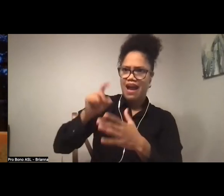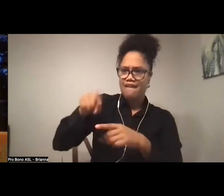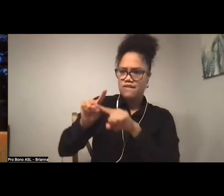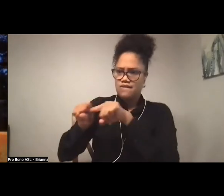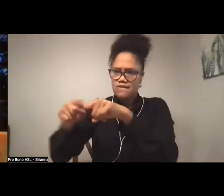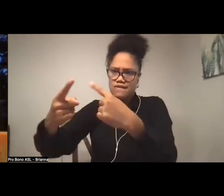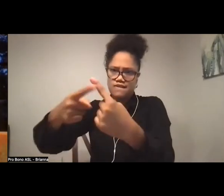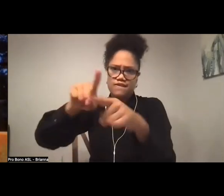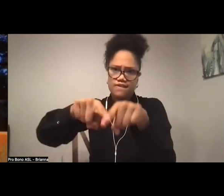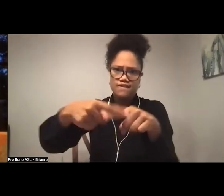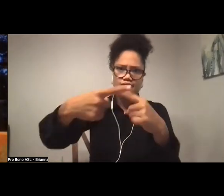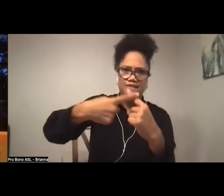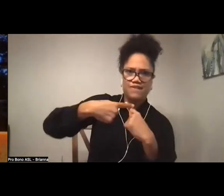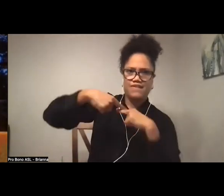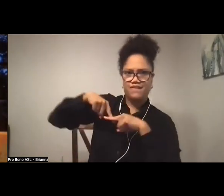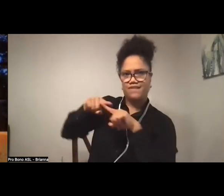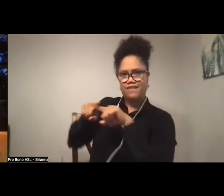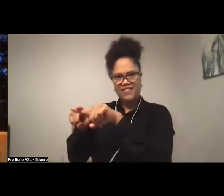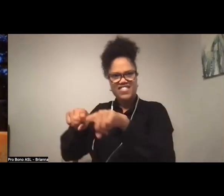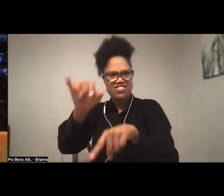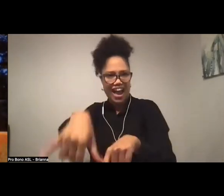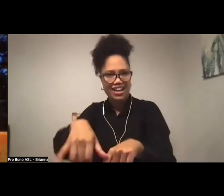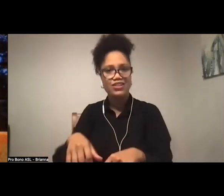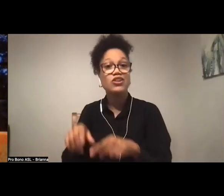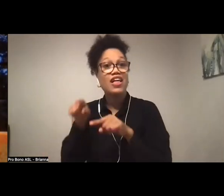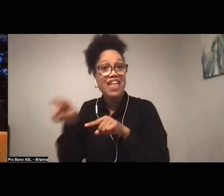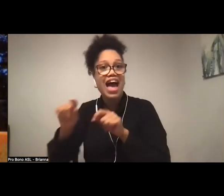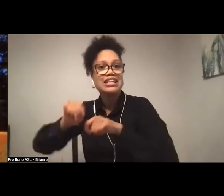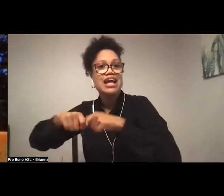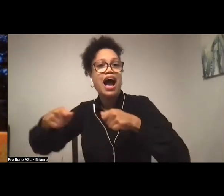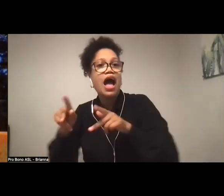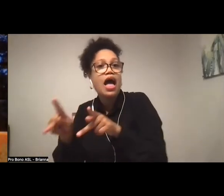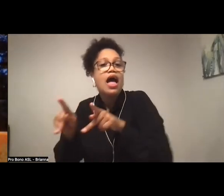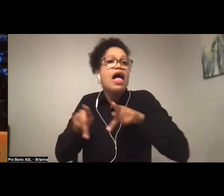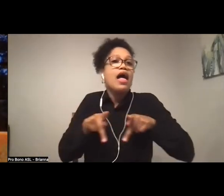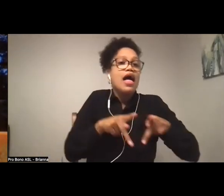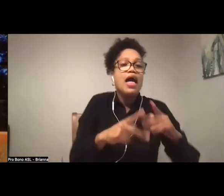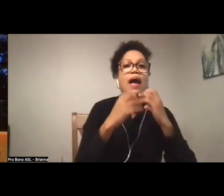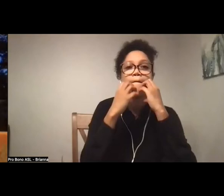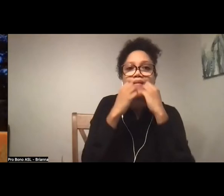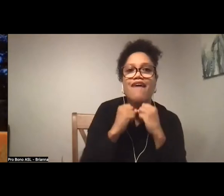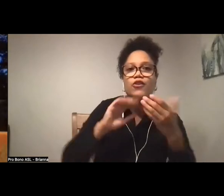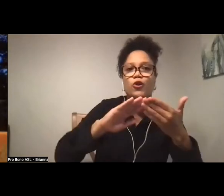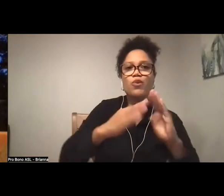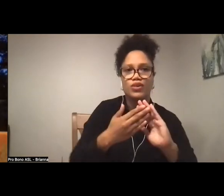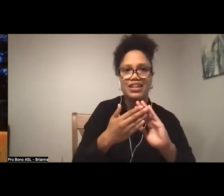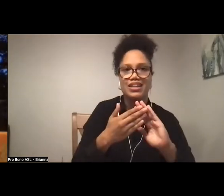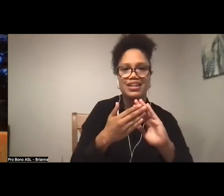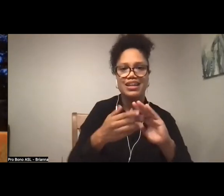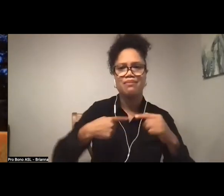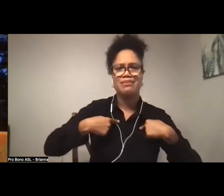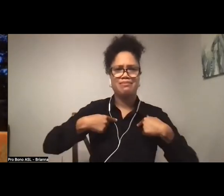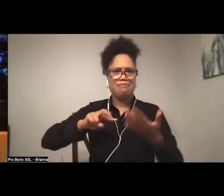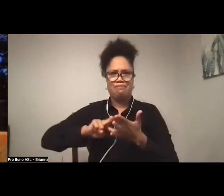want to tie it back into this principle of beloved community. And I didn't intend, again, to talk